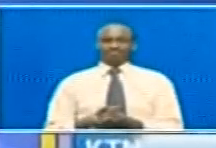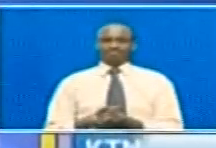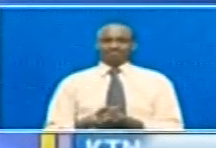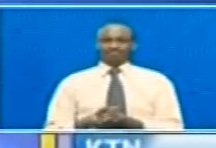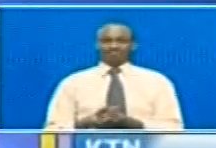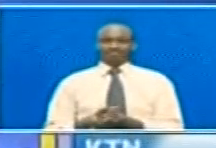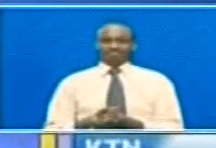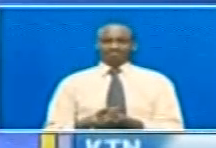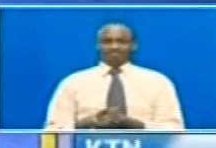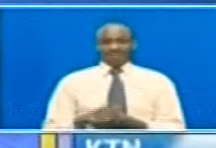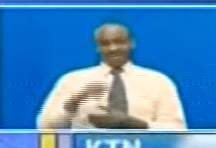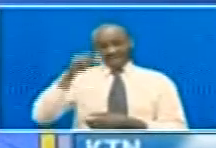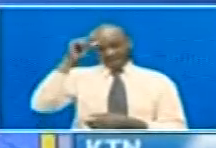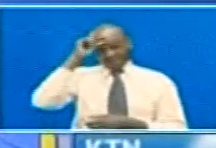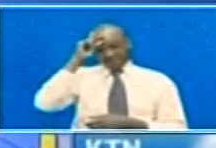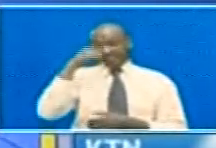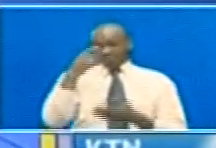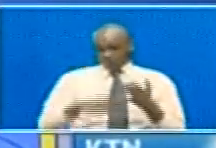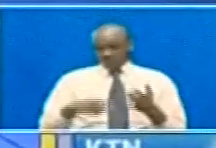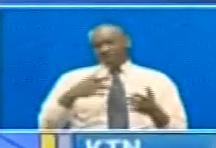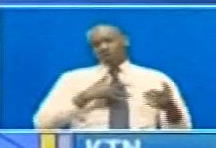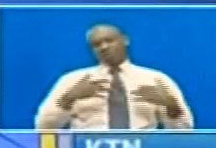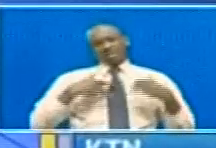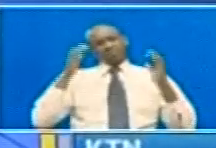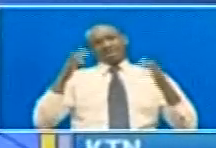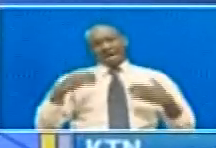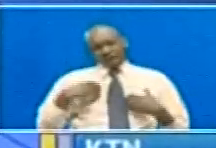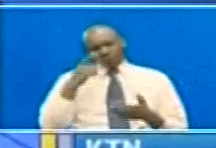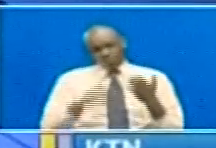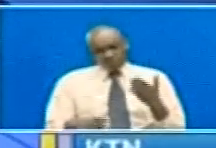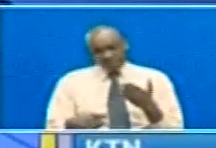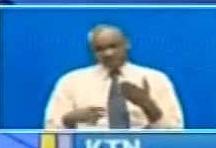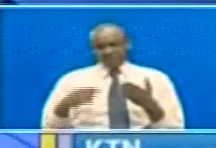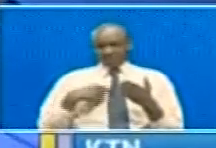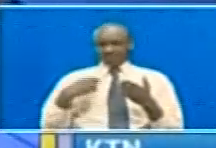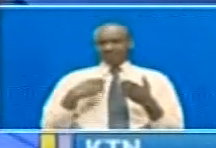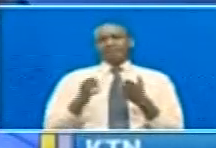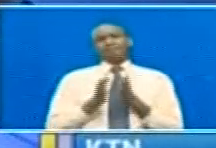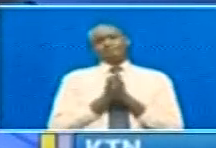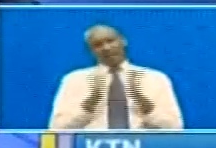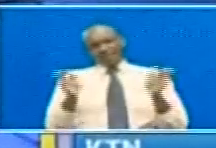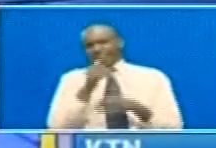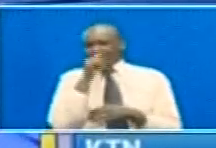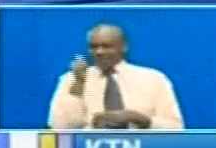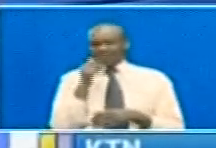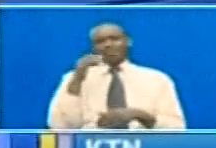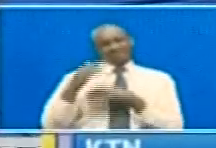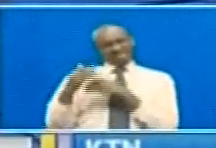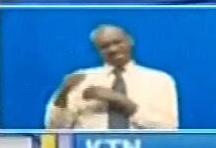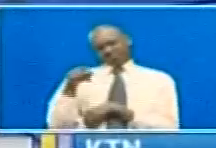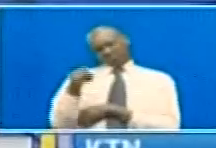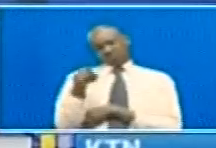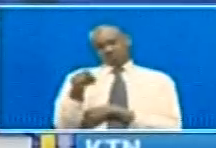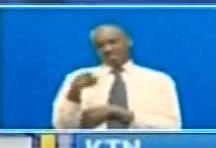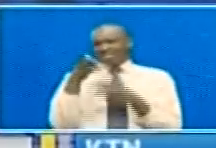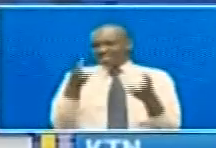Well, and the government has voiced its growing concern for the low rate of absorption projected under the public-private partnership model. The lack